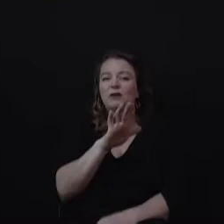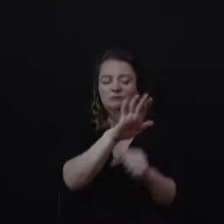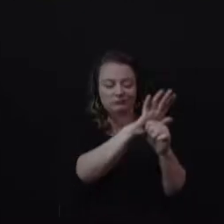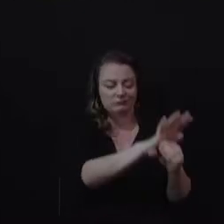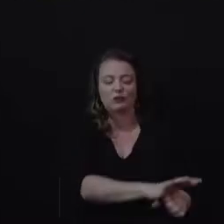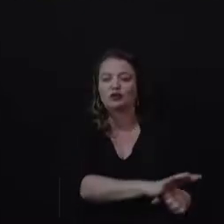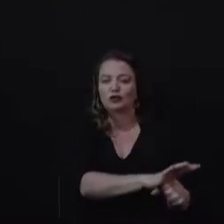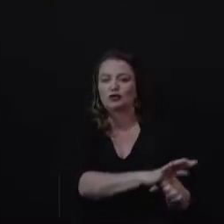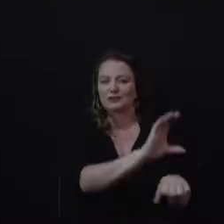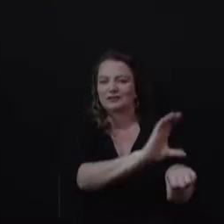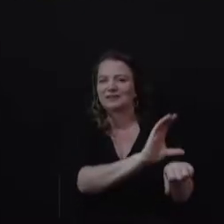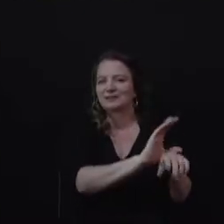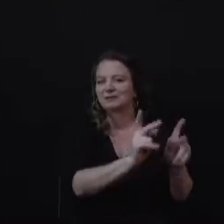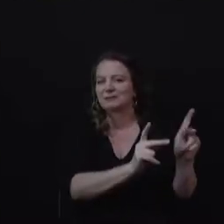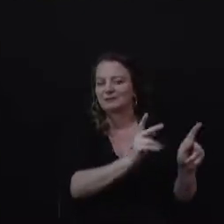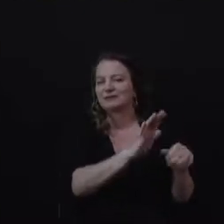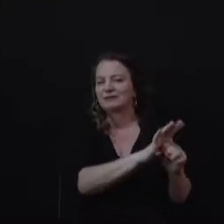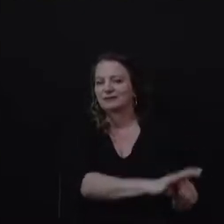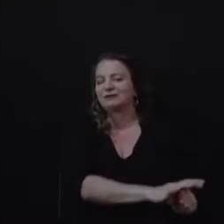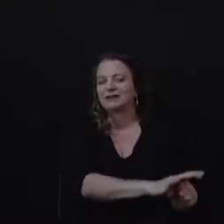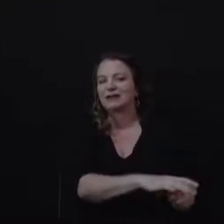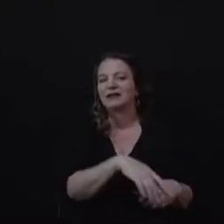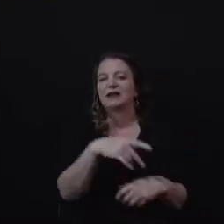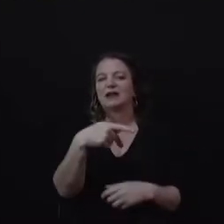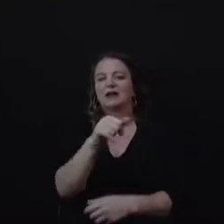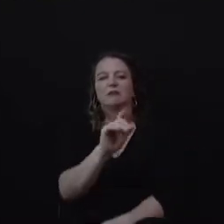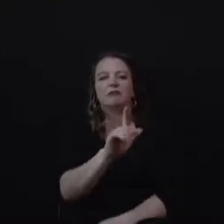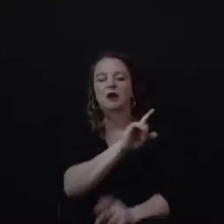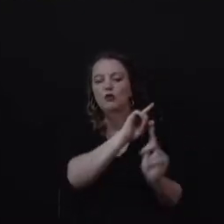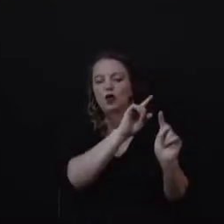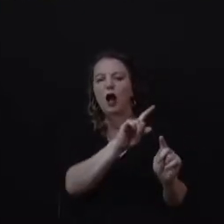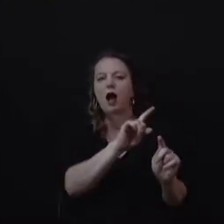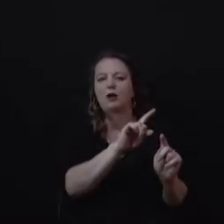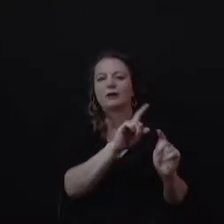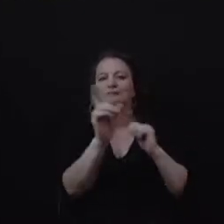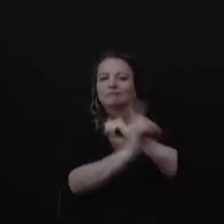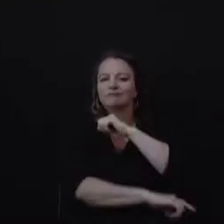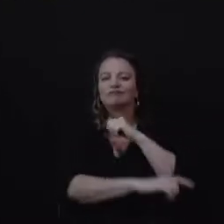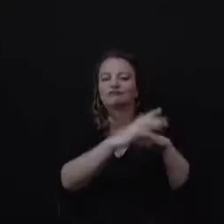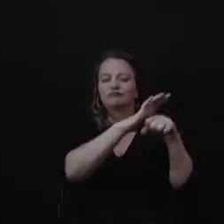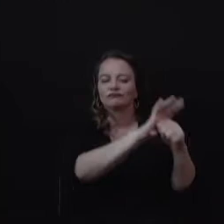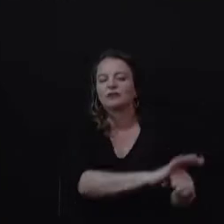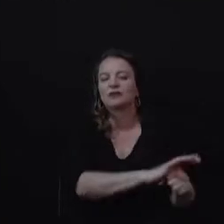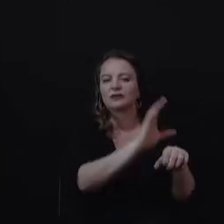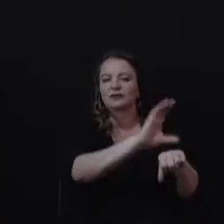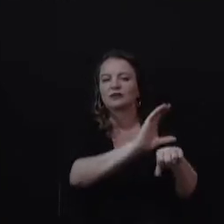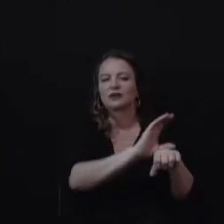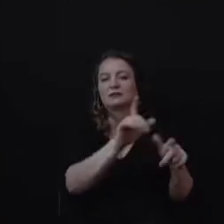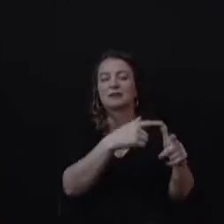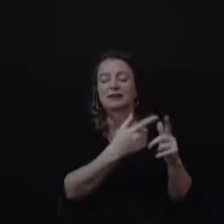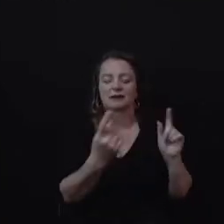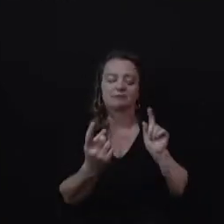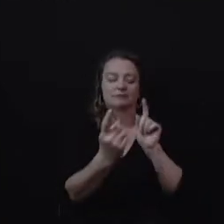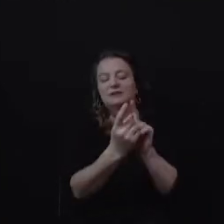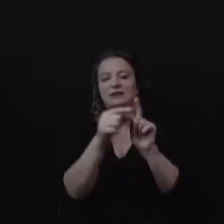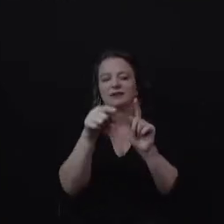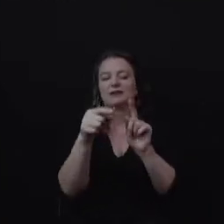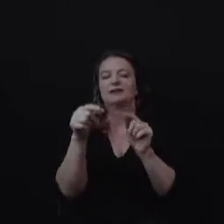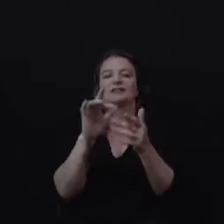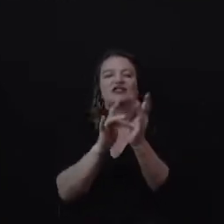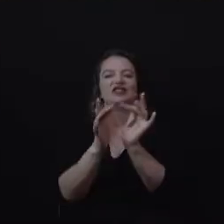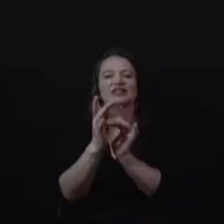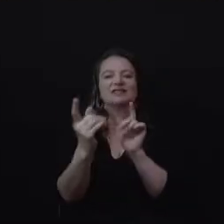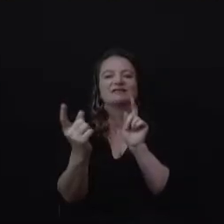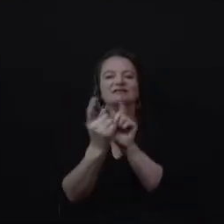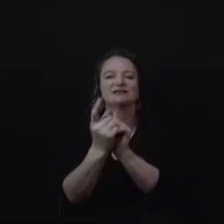church. And on his way to persecute the church, heading to Damascus, he ran into Jesus. I mean,